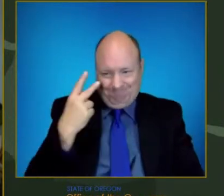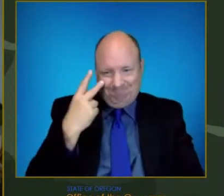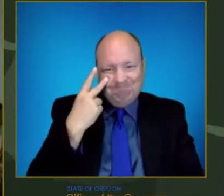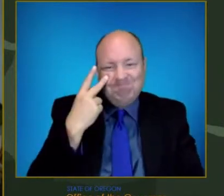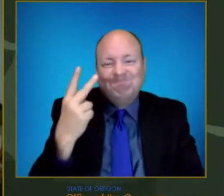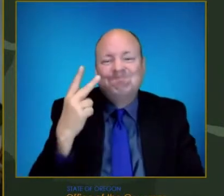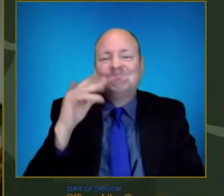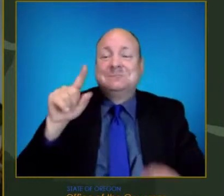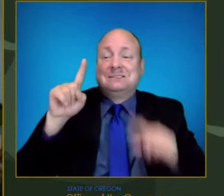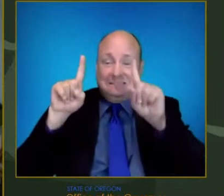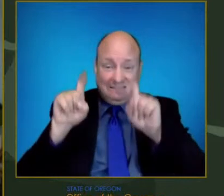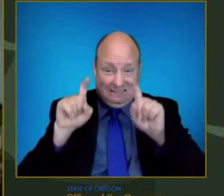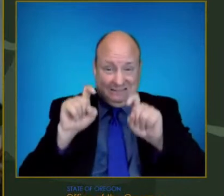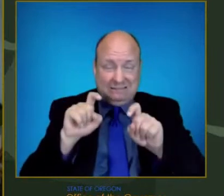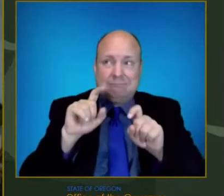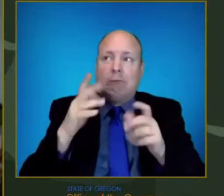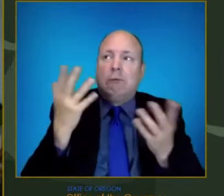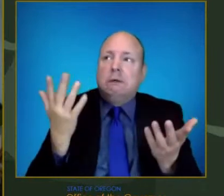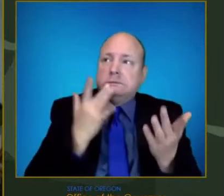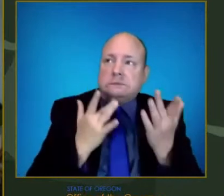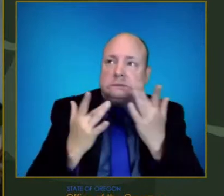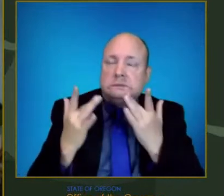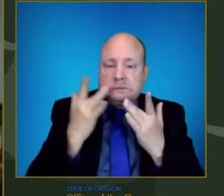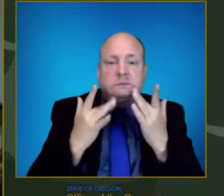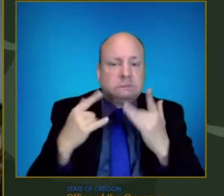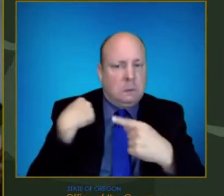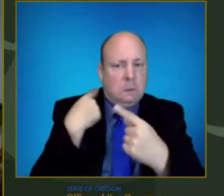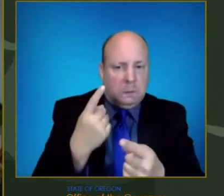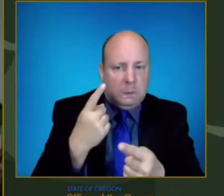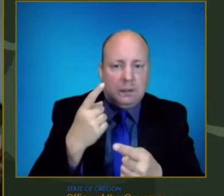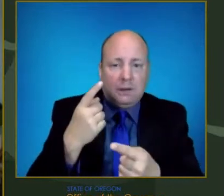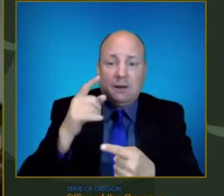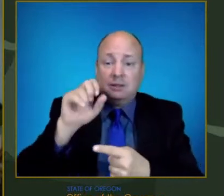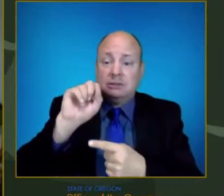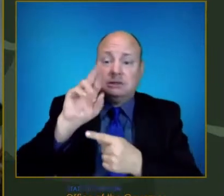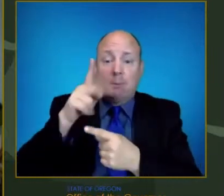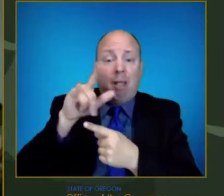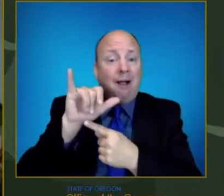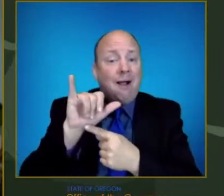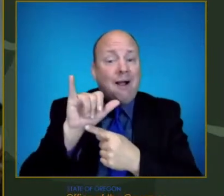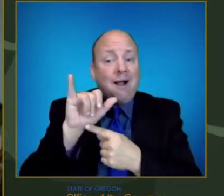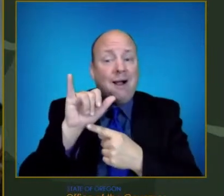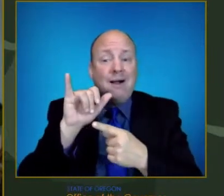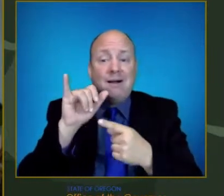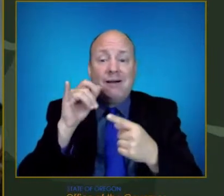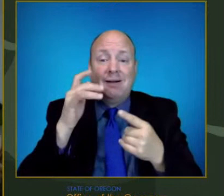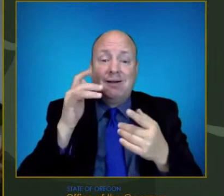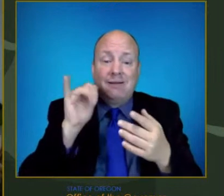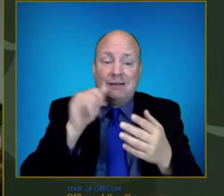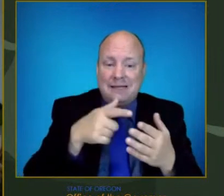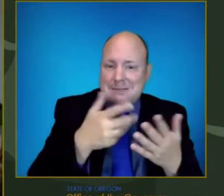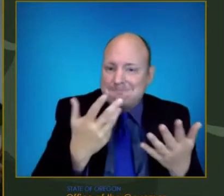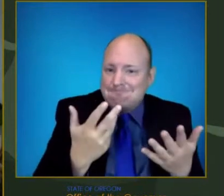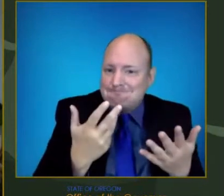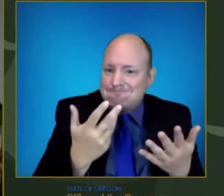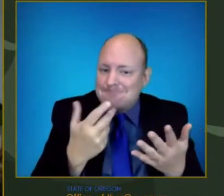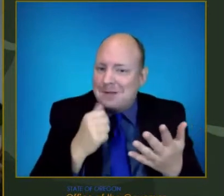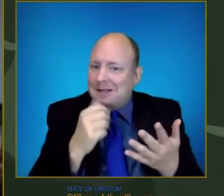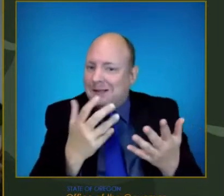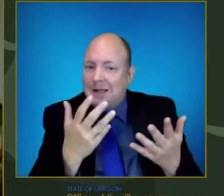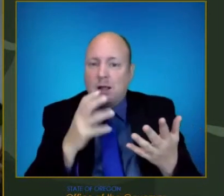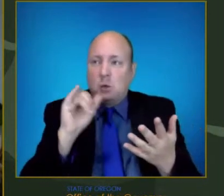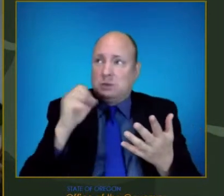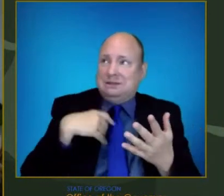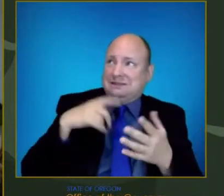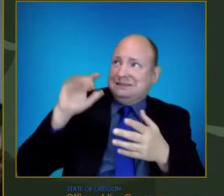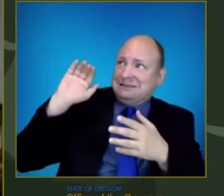supply chain and other issues. I know we've been in conversation with the Centers for Disease Control and the White House there, as we've heard